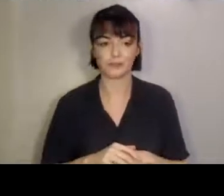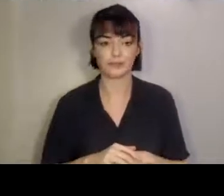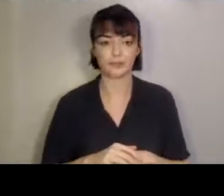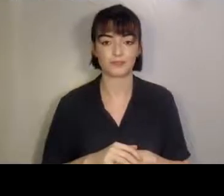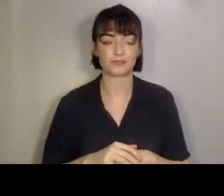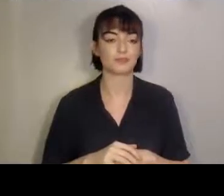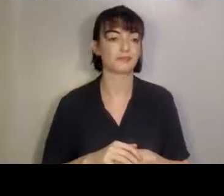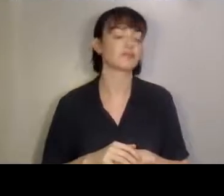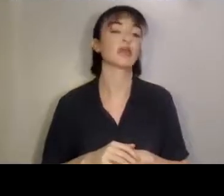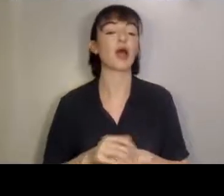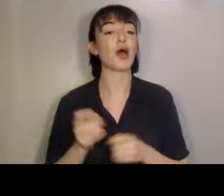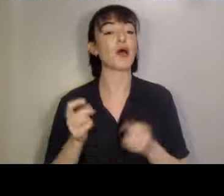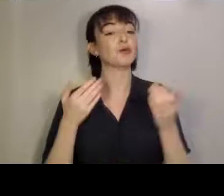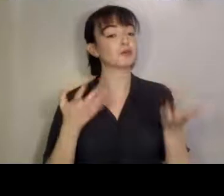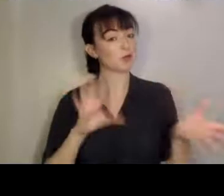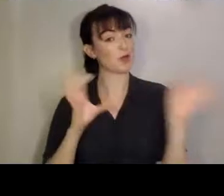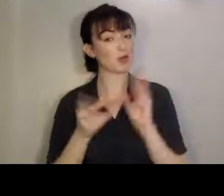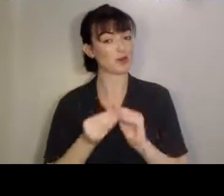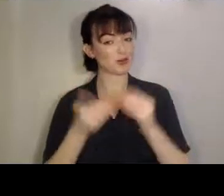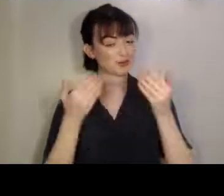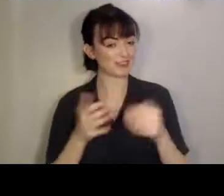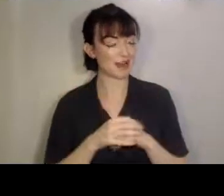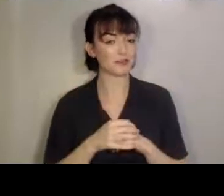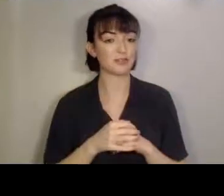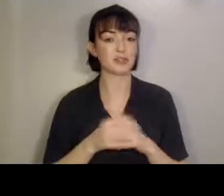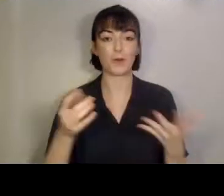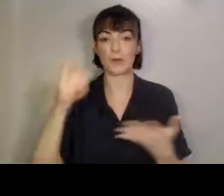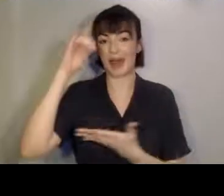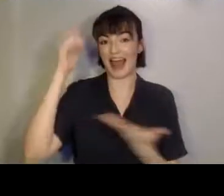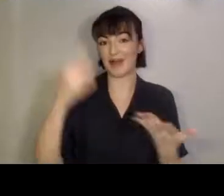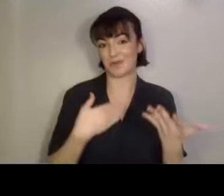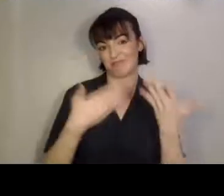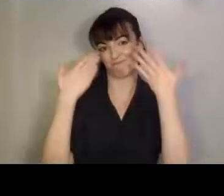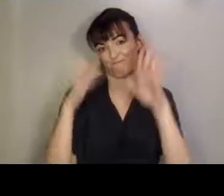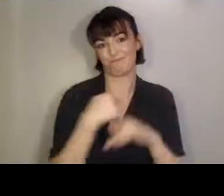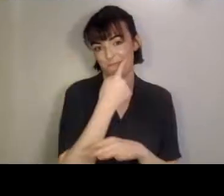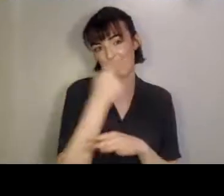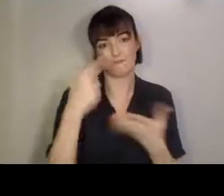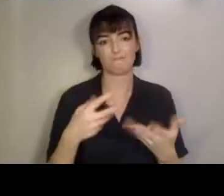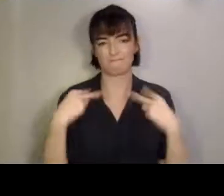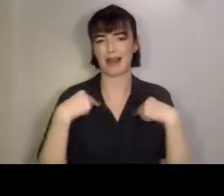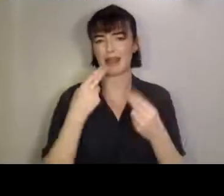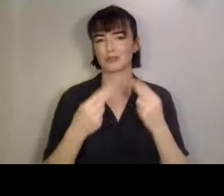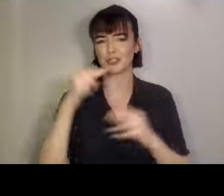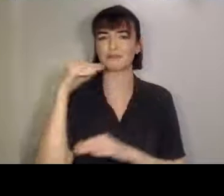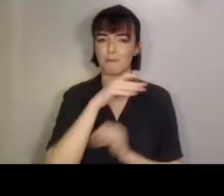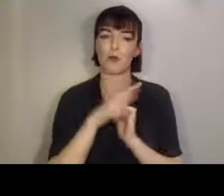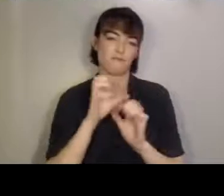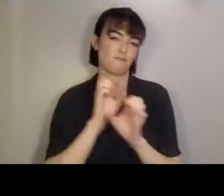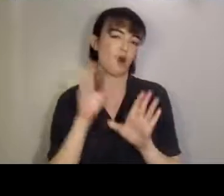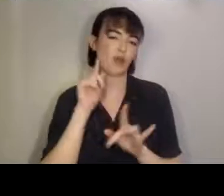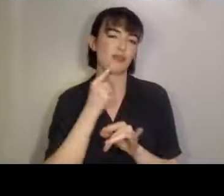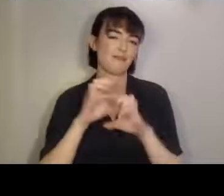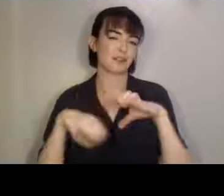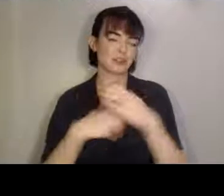So coming to a conclusion here, I hope I've made the case that I think language assessment is very important for all deaf children and